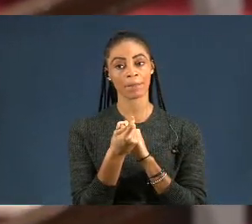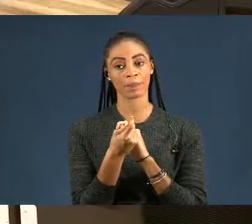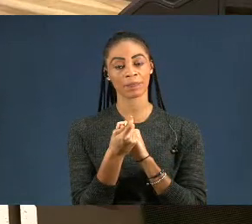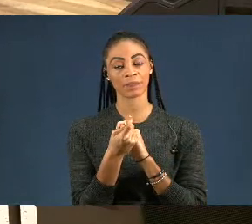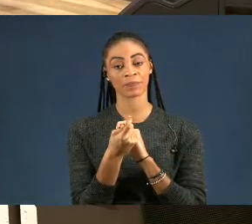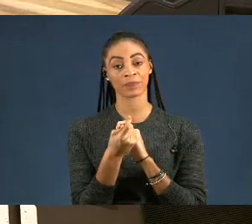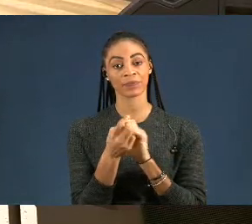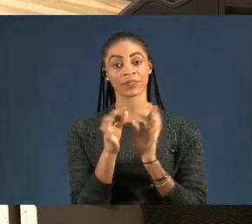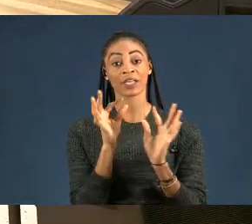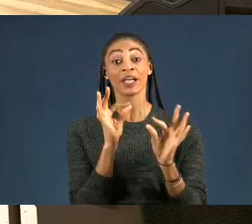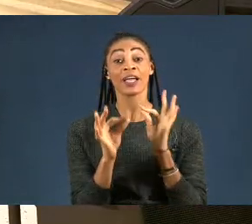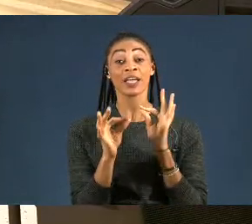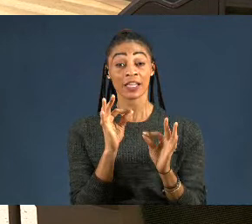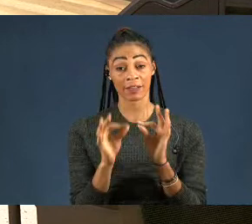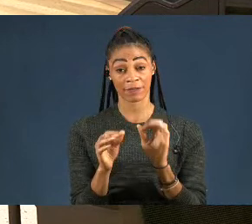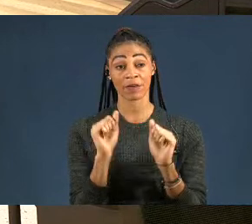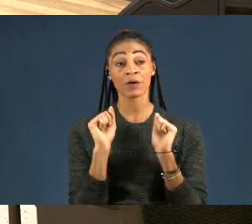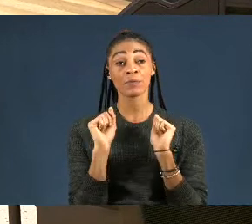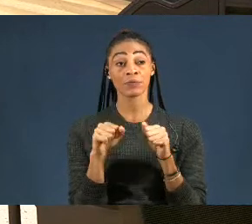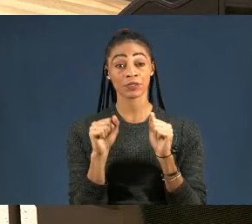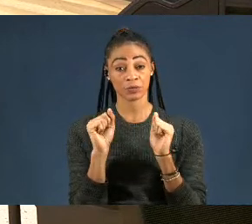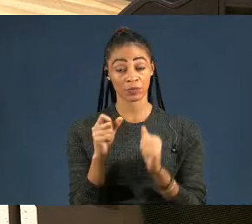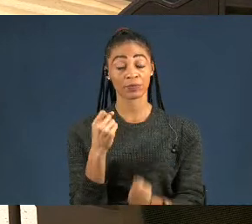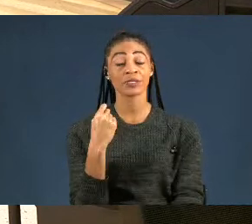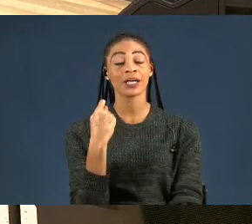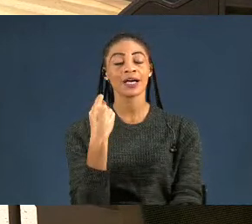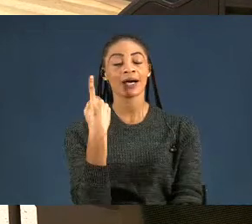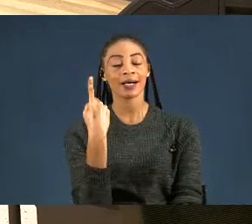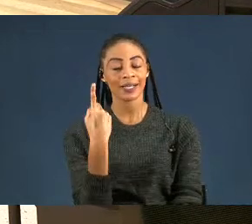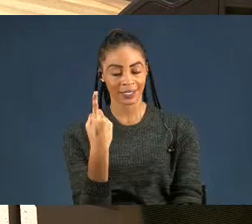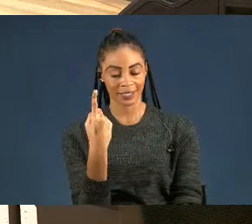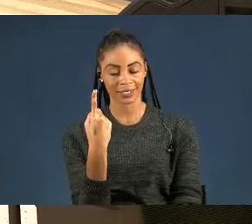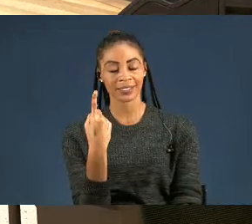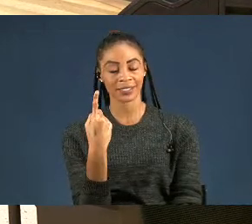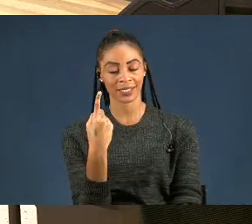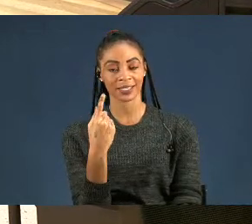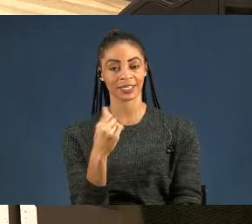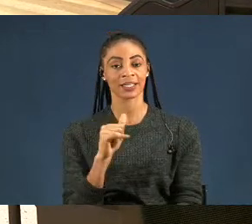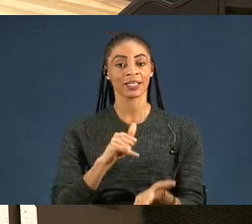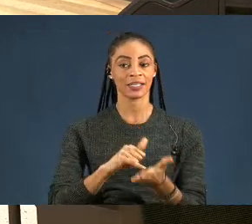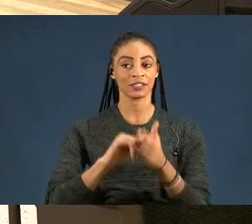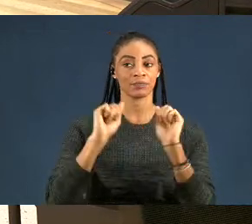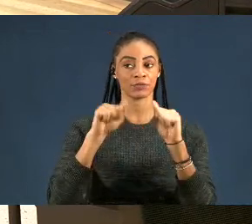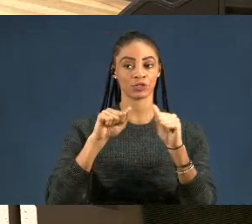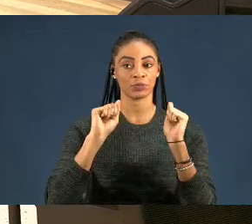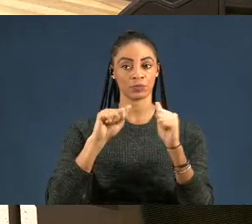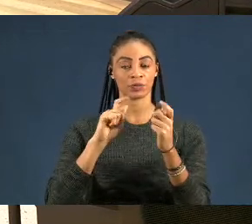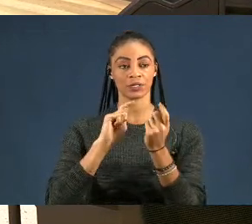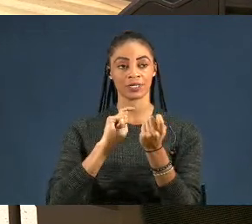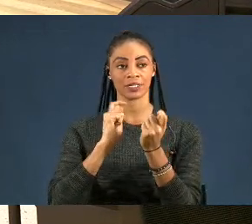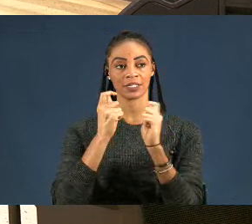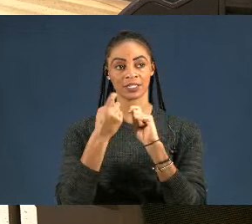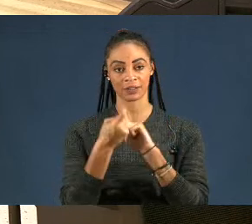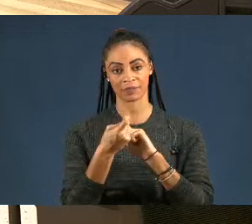if you can catch this key and implement it, it can shift something in your favor.